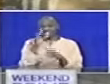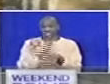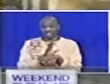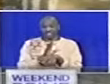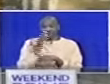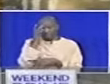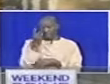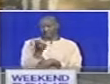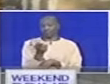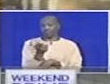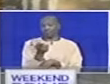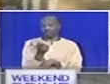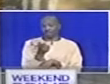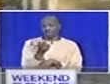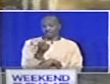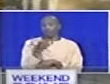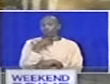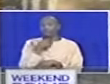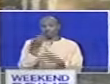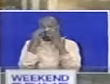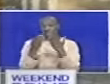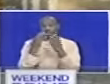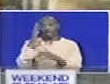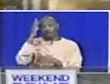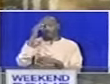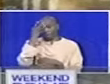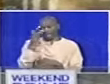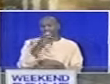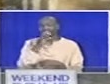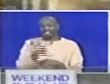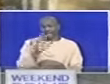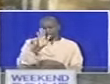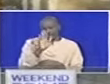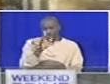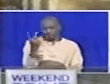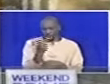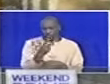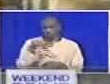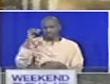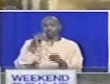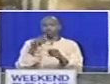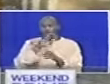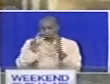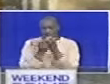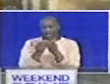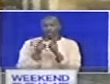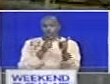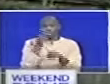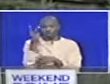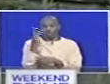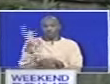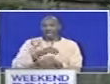constructed the church in order to thank God for her two sons who went to World War II and then they came back